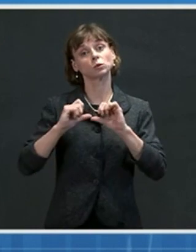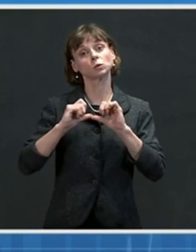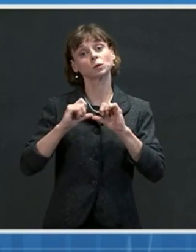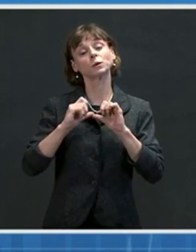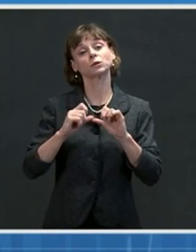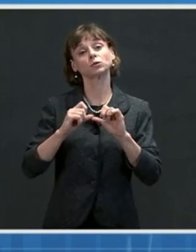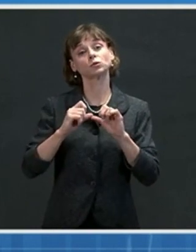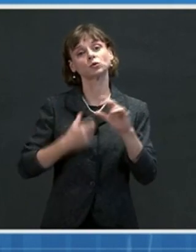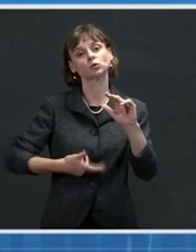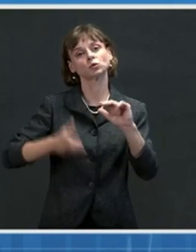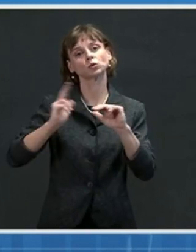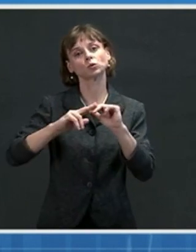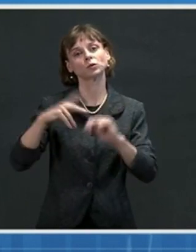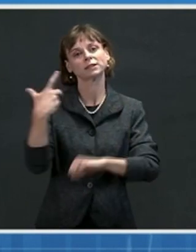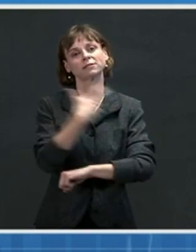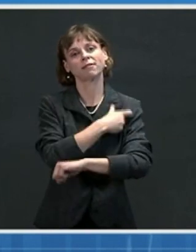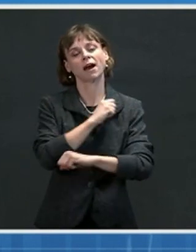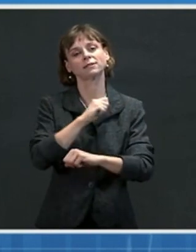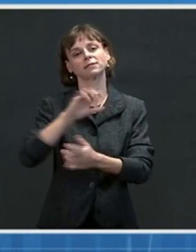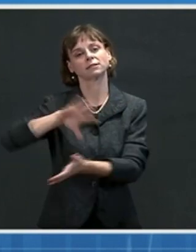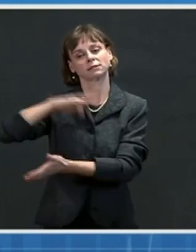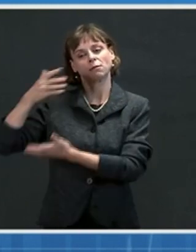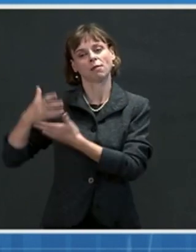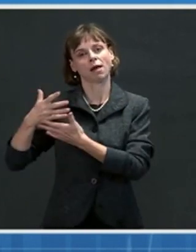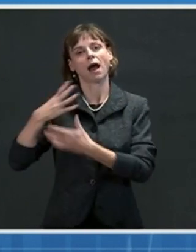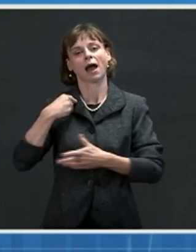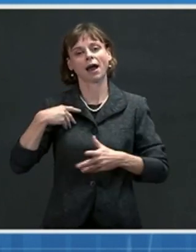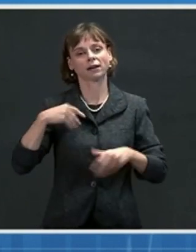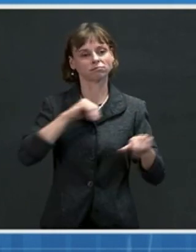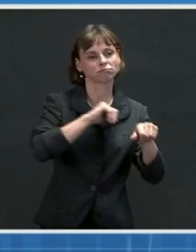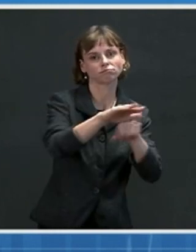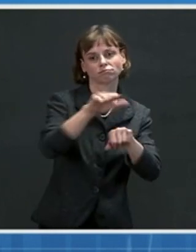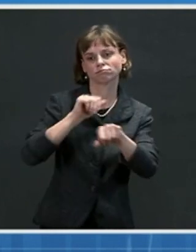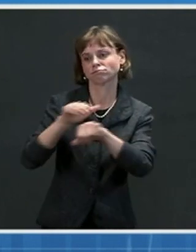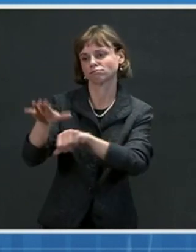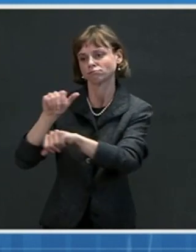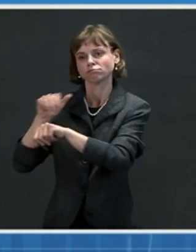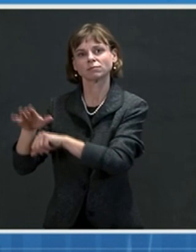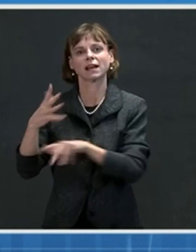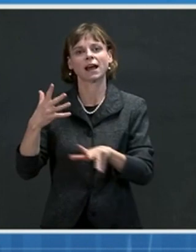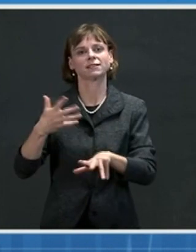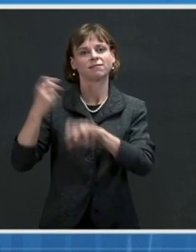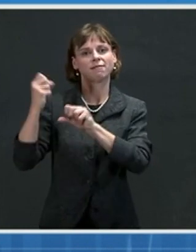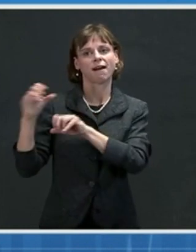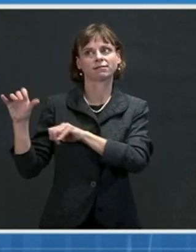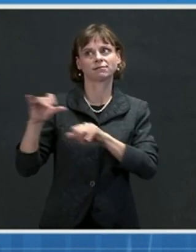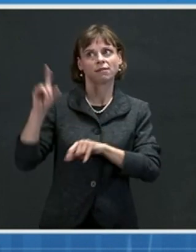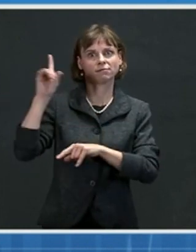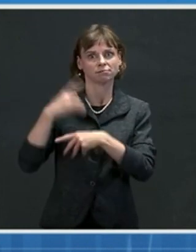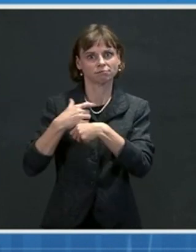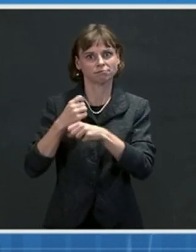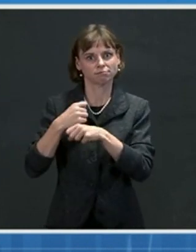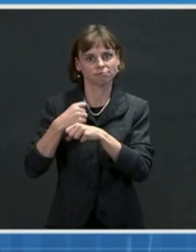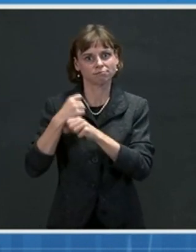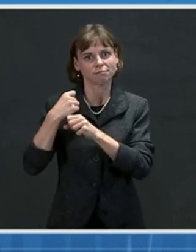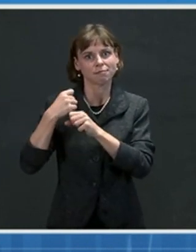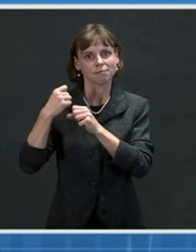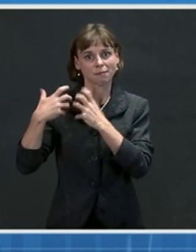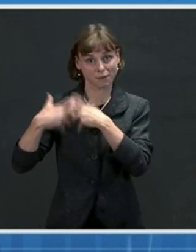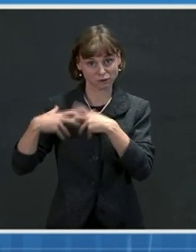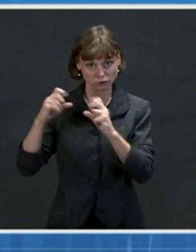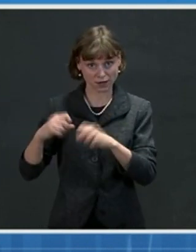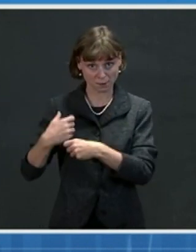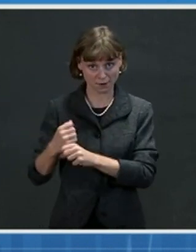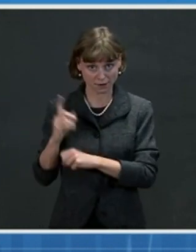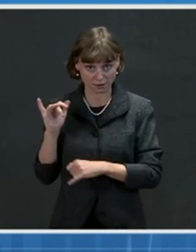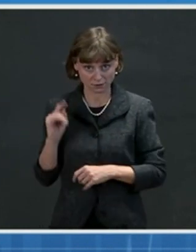supply and get it out the door as fast as the manufacturers can make it. Yesterday, we announced another increase in the